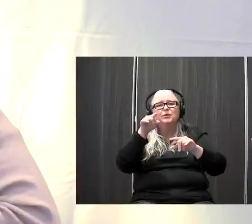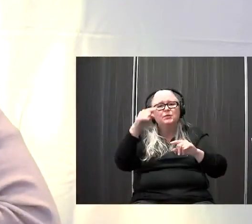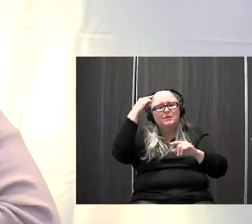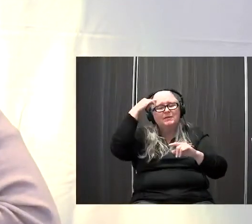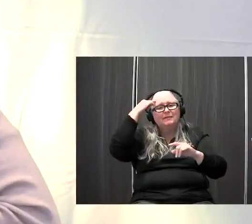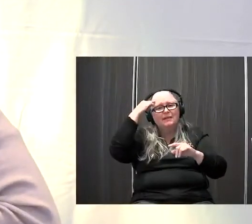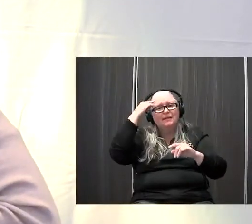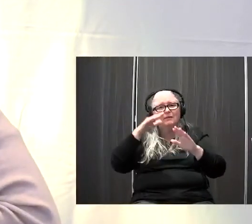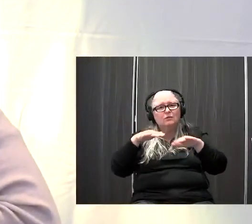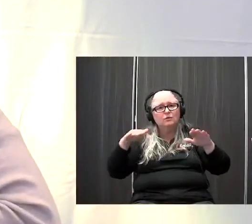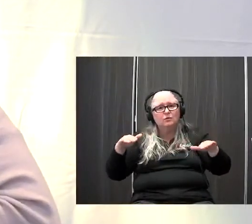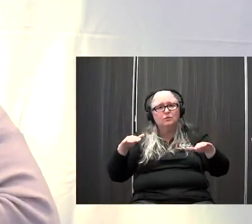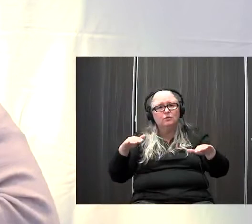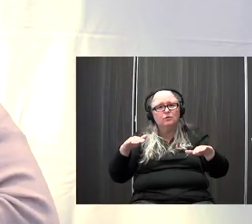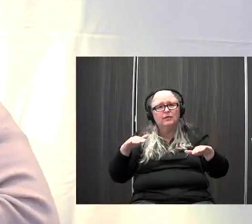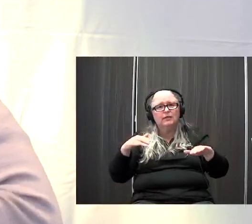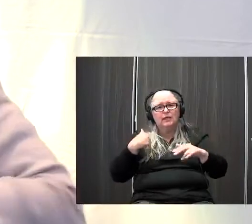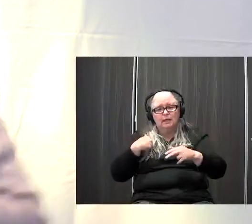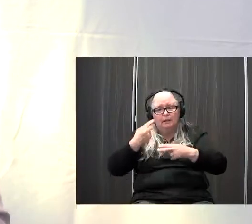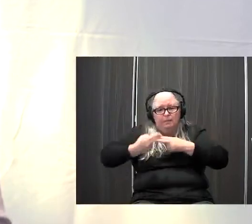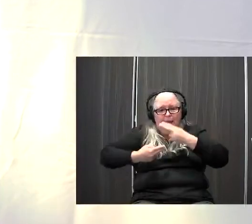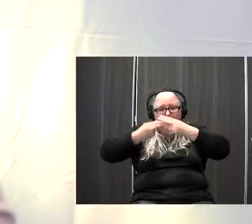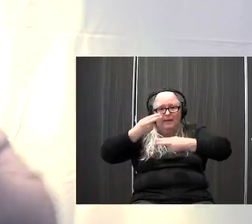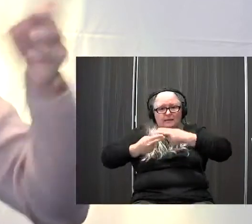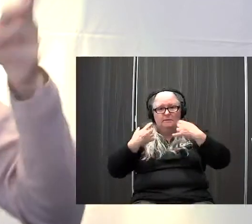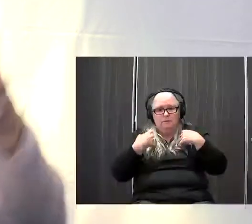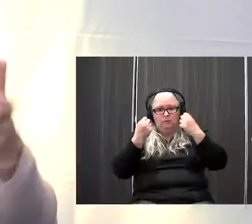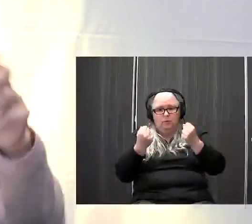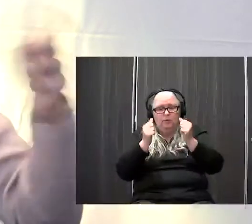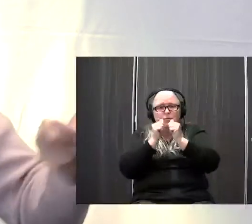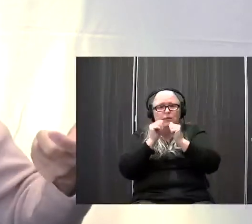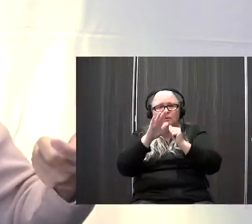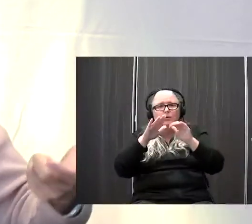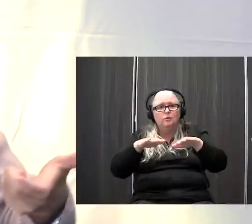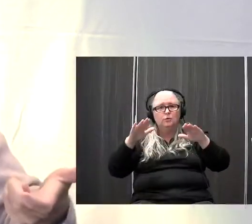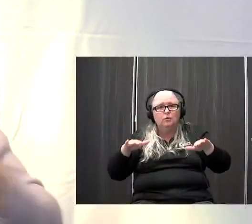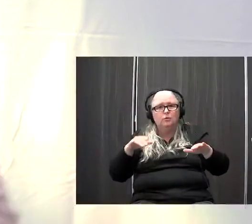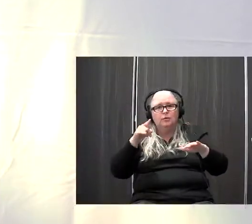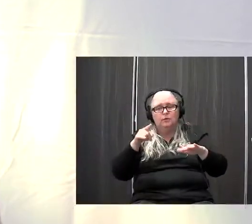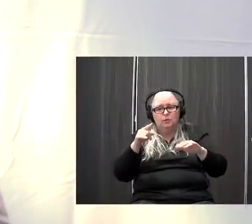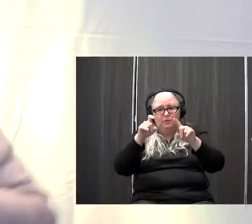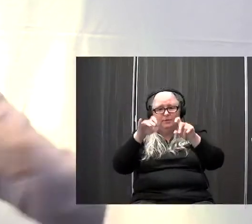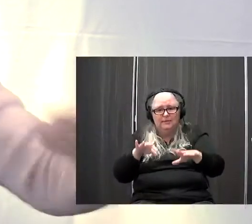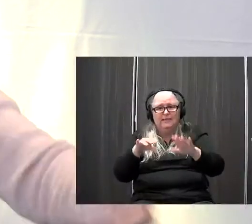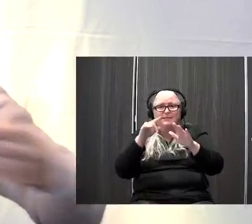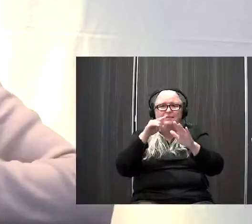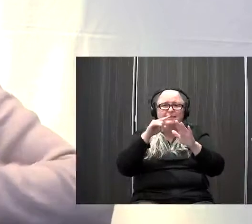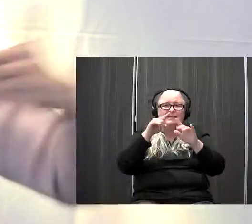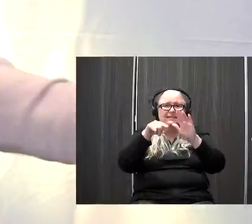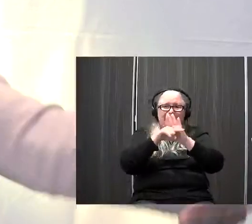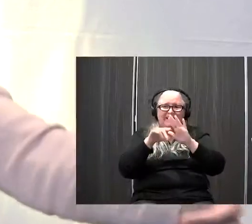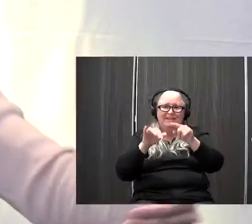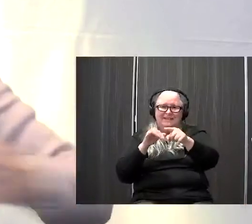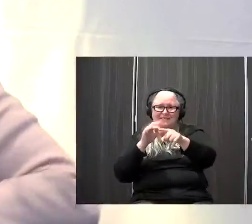of passing charge onto their children, even if they don't have the CHD7 mutation? So that subset where they're testing negative. Right. That's a tricky Are they question. Are